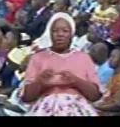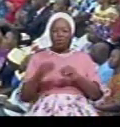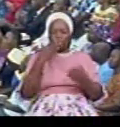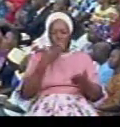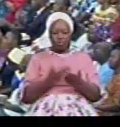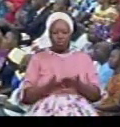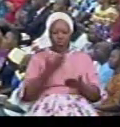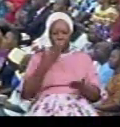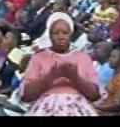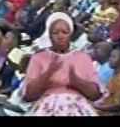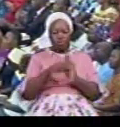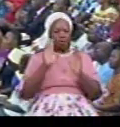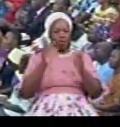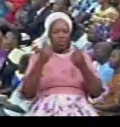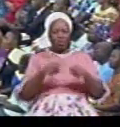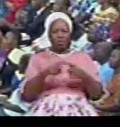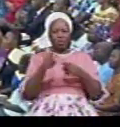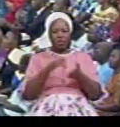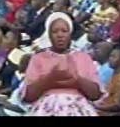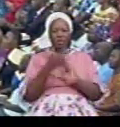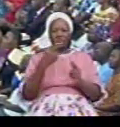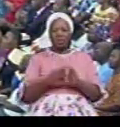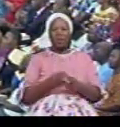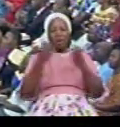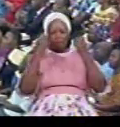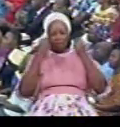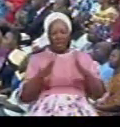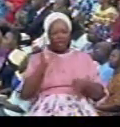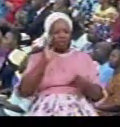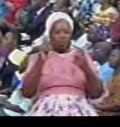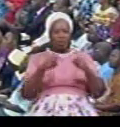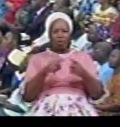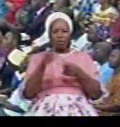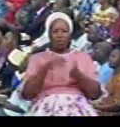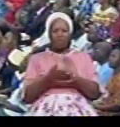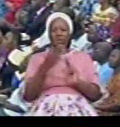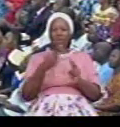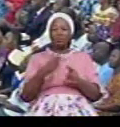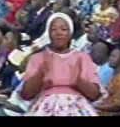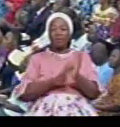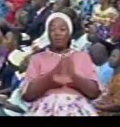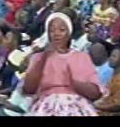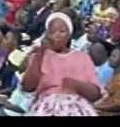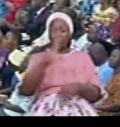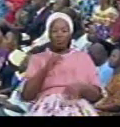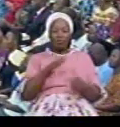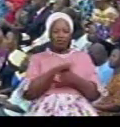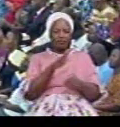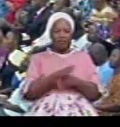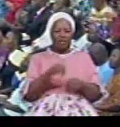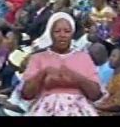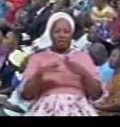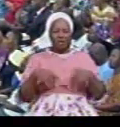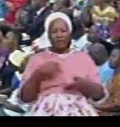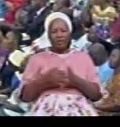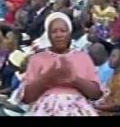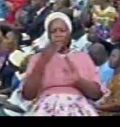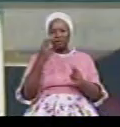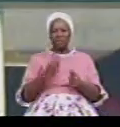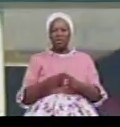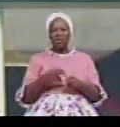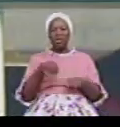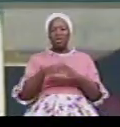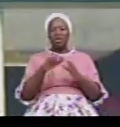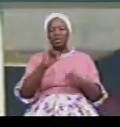you. Plenty will come to you. The will of God will be fulfilled in your life. In